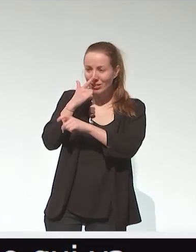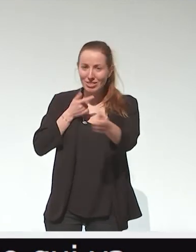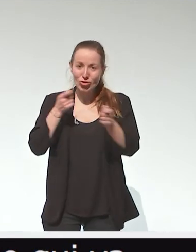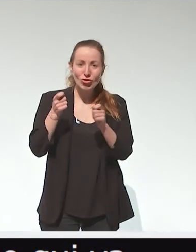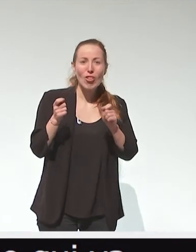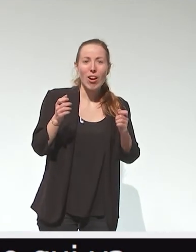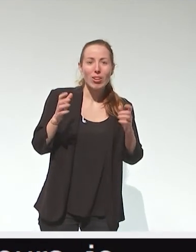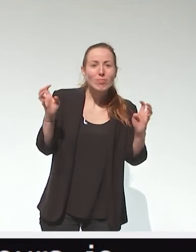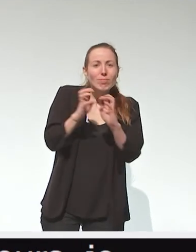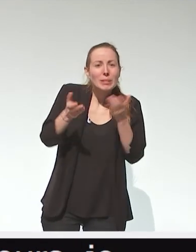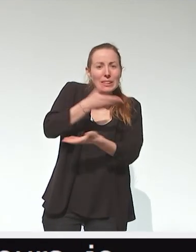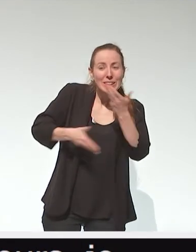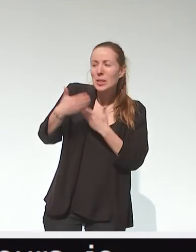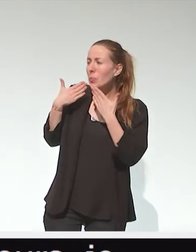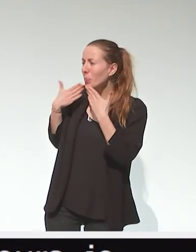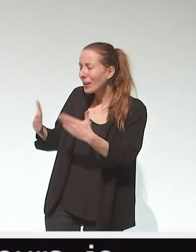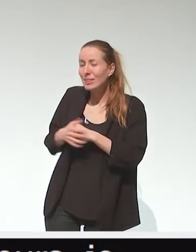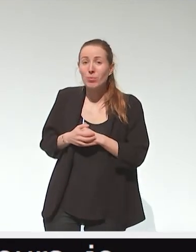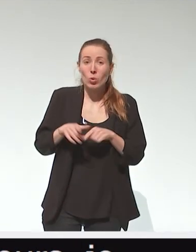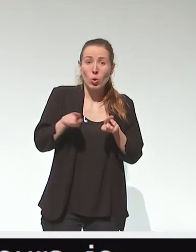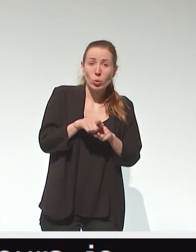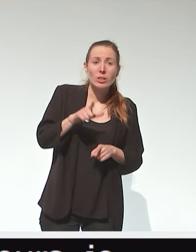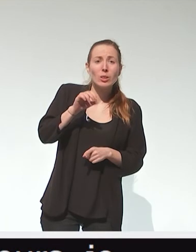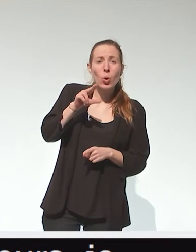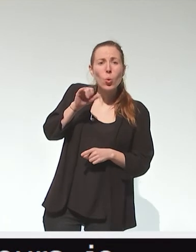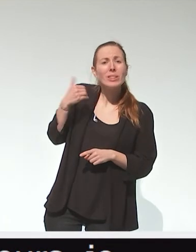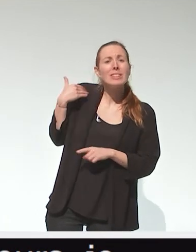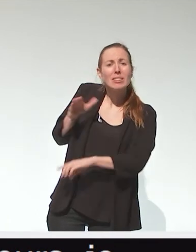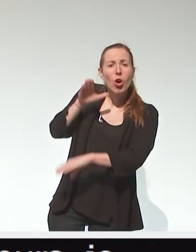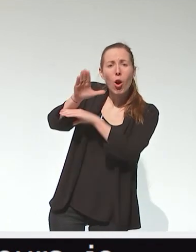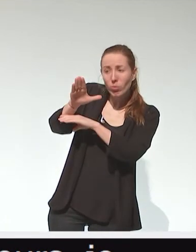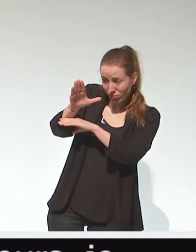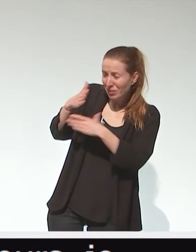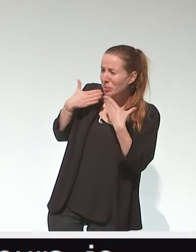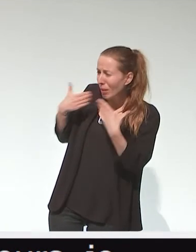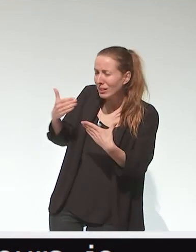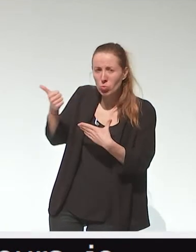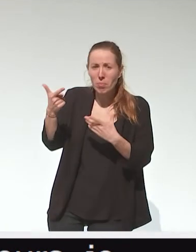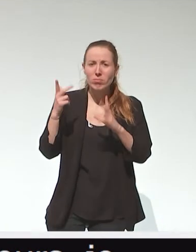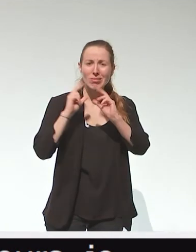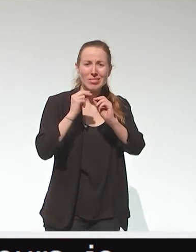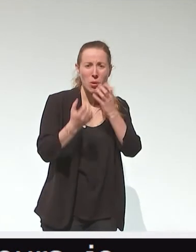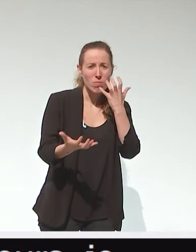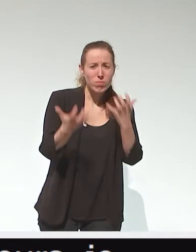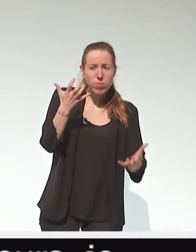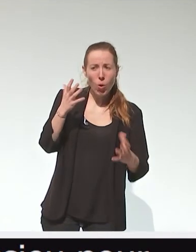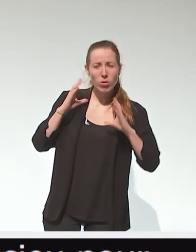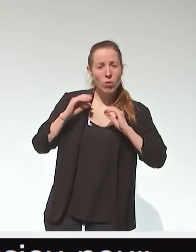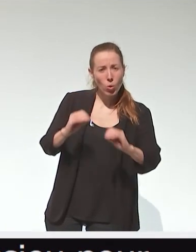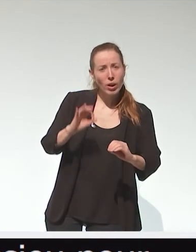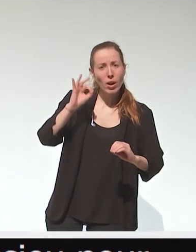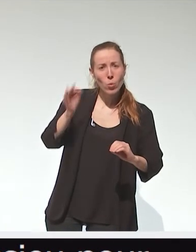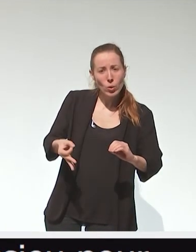to Sophie Massieu, our journalist, our moderator, and many thanks to Louis Gustin for